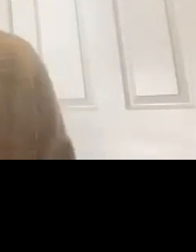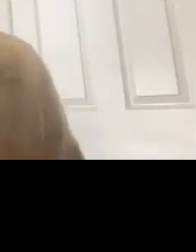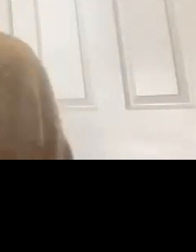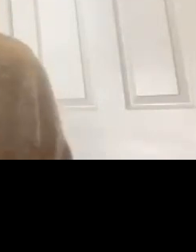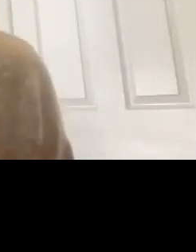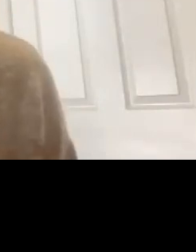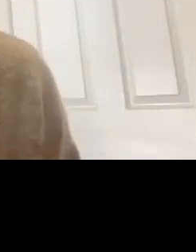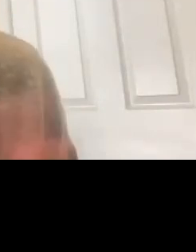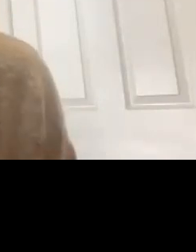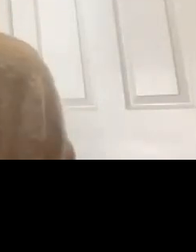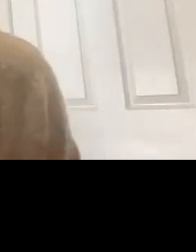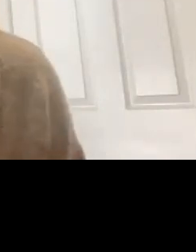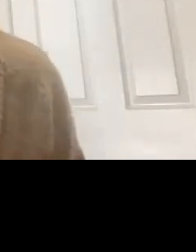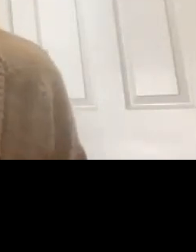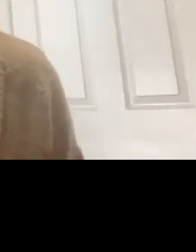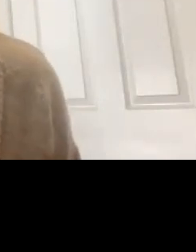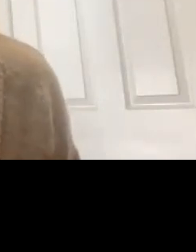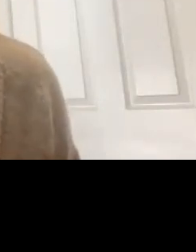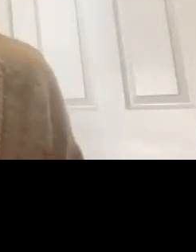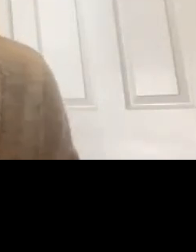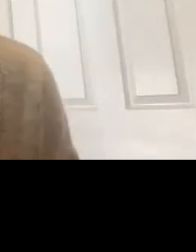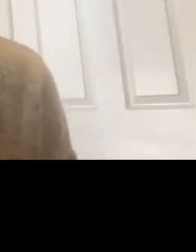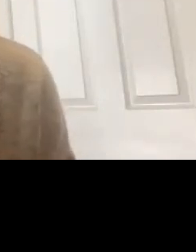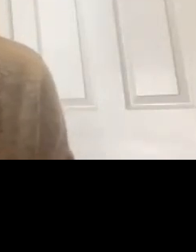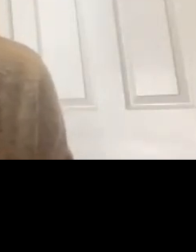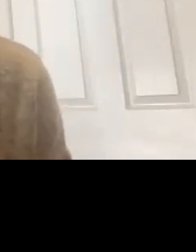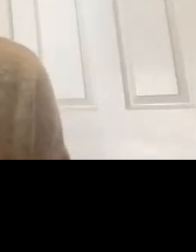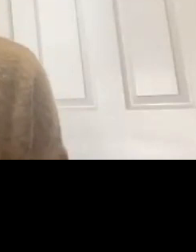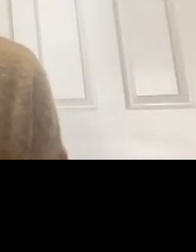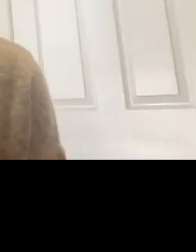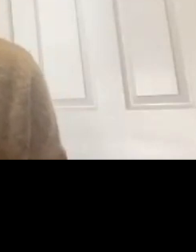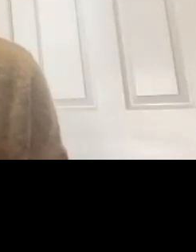it's fried, but yeah, a general rule of thumb is to avoid fried foods as much as